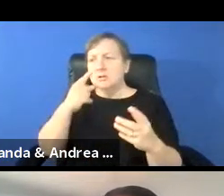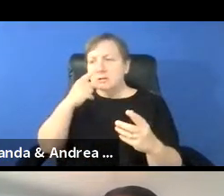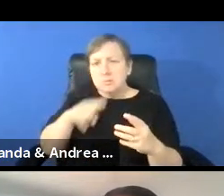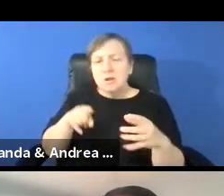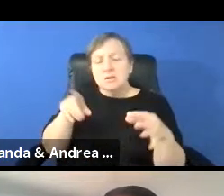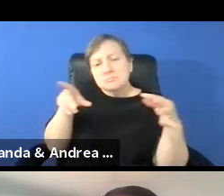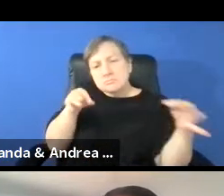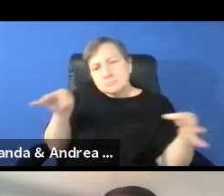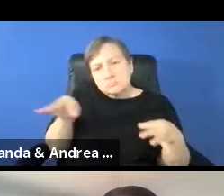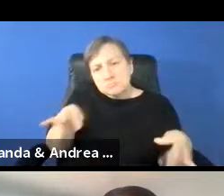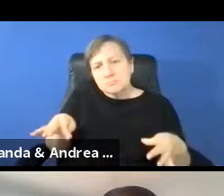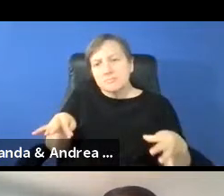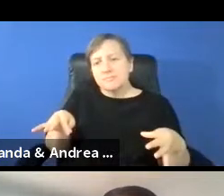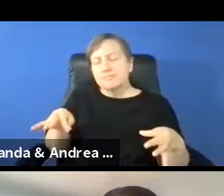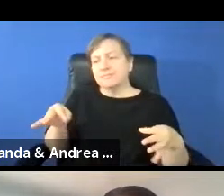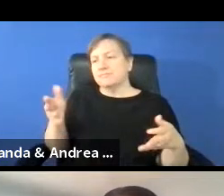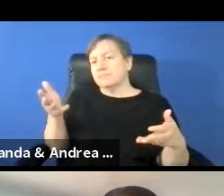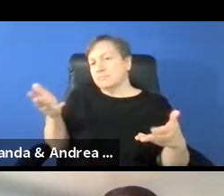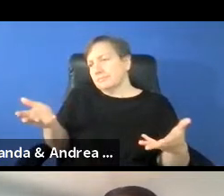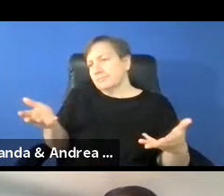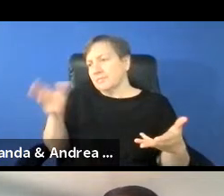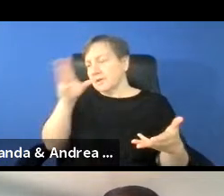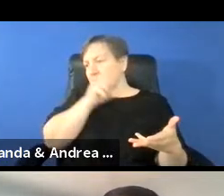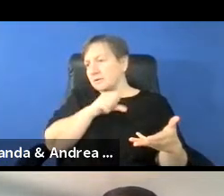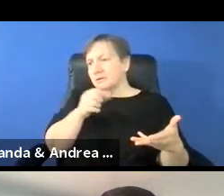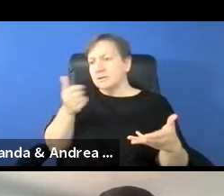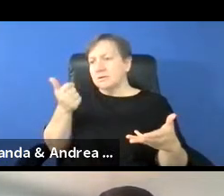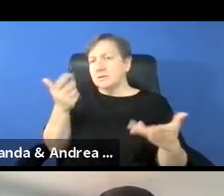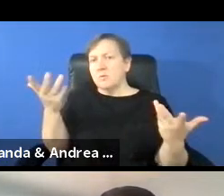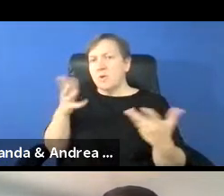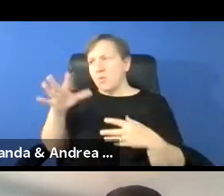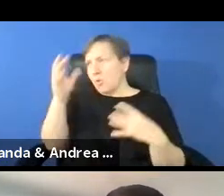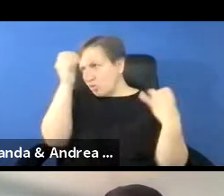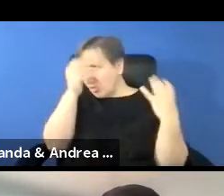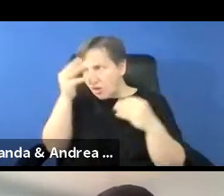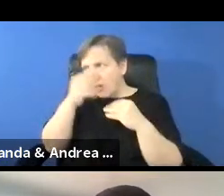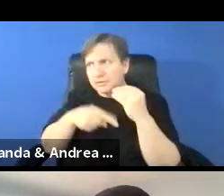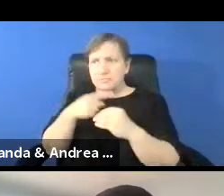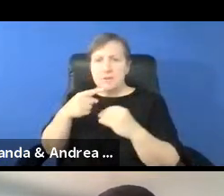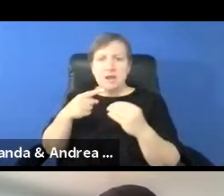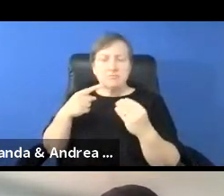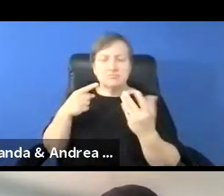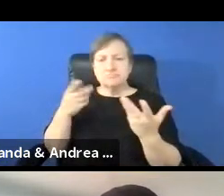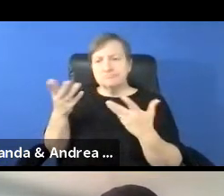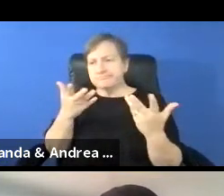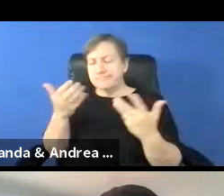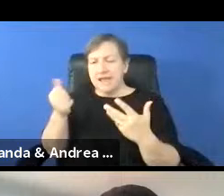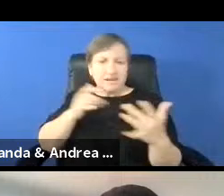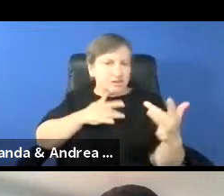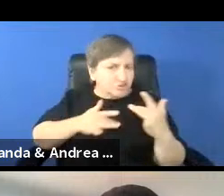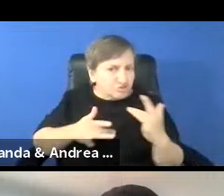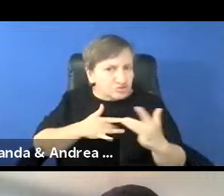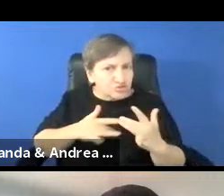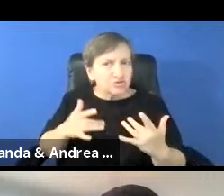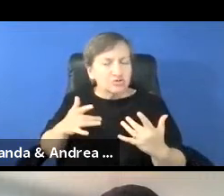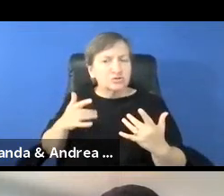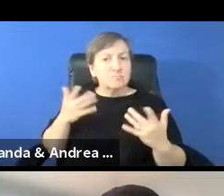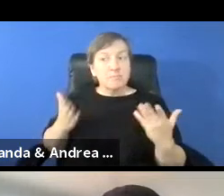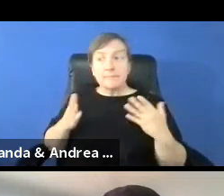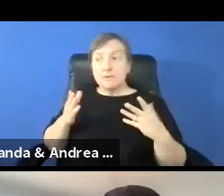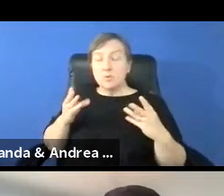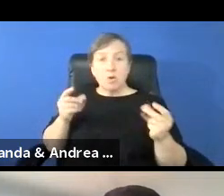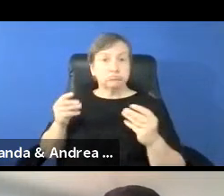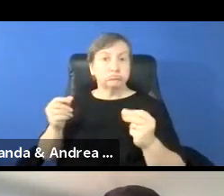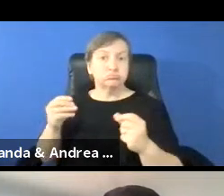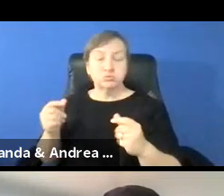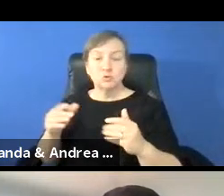out, I guess, any, what your thoughts are on any concerns that we might be moving kind of too fast into this when